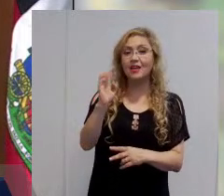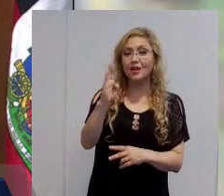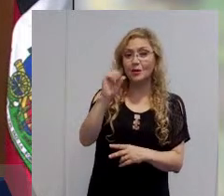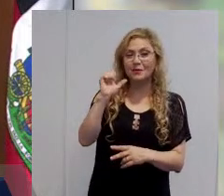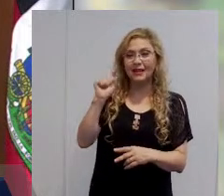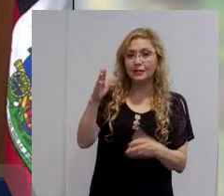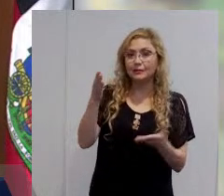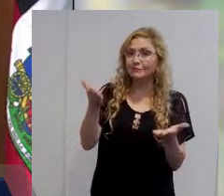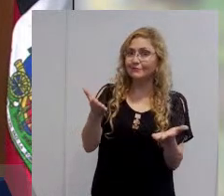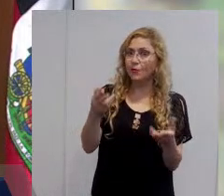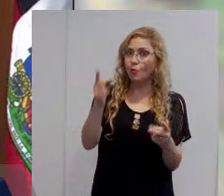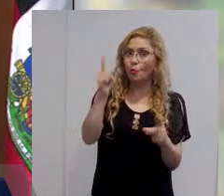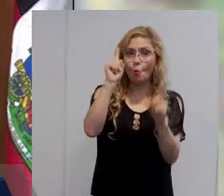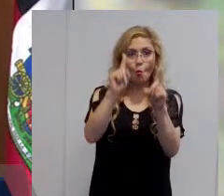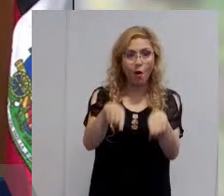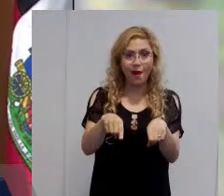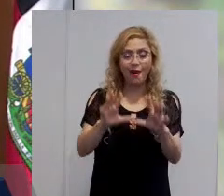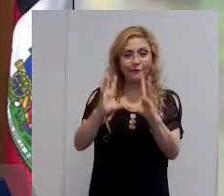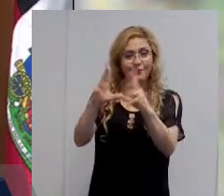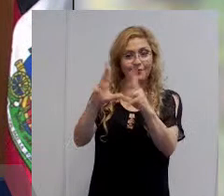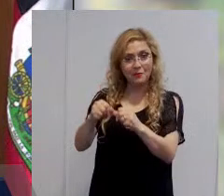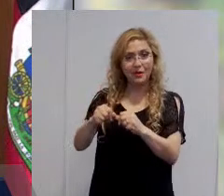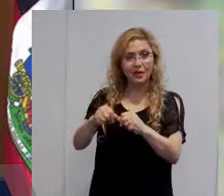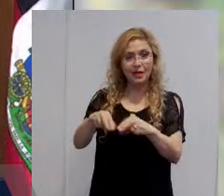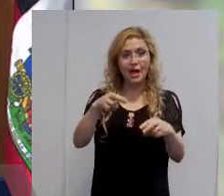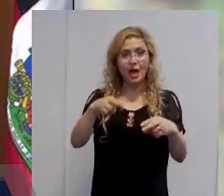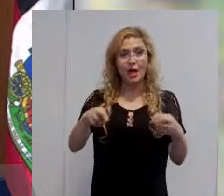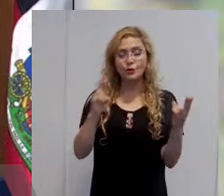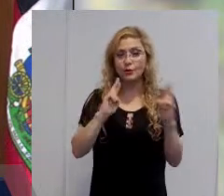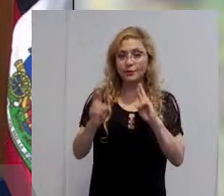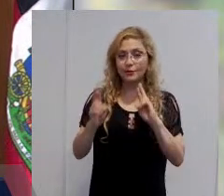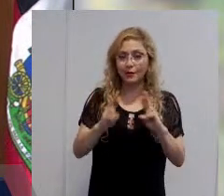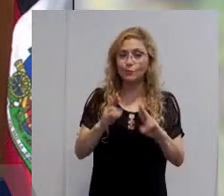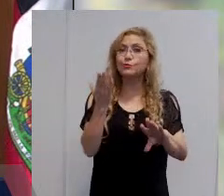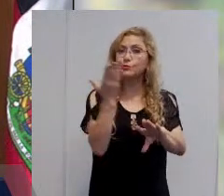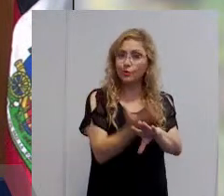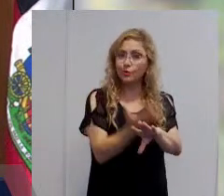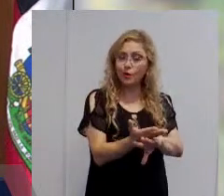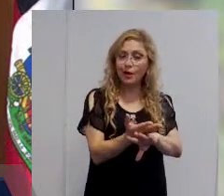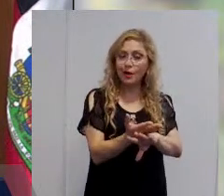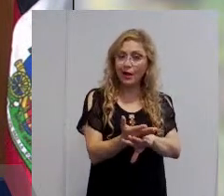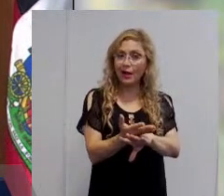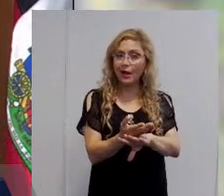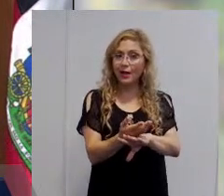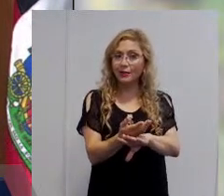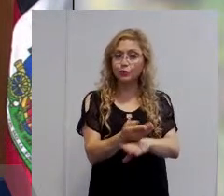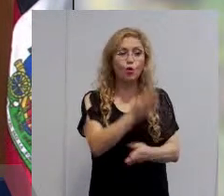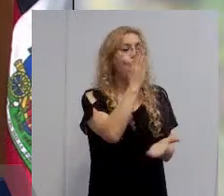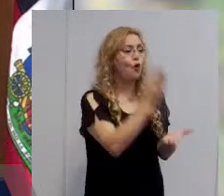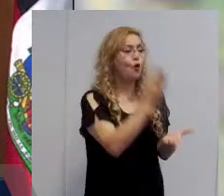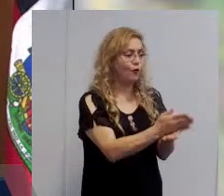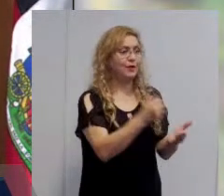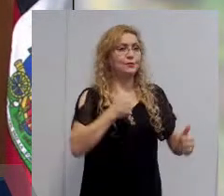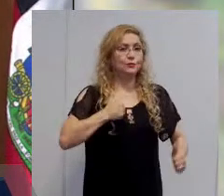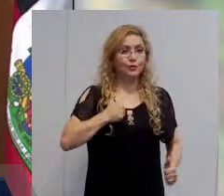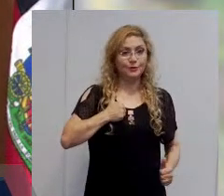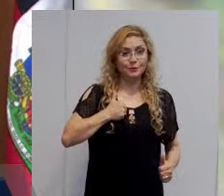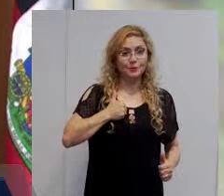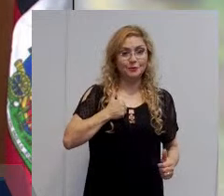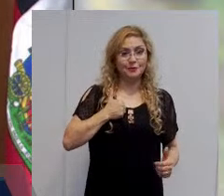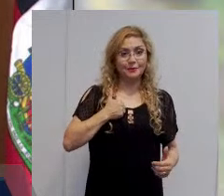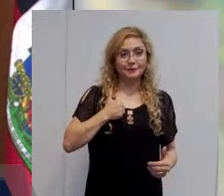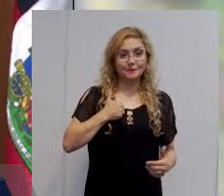profitability, environmental aspects. It's very important because the people need to generate resources to meet all their various